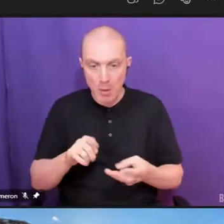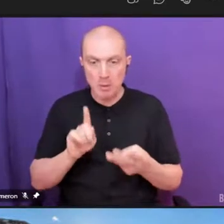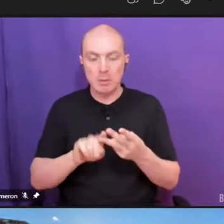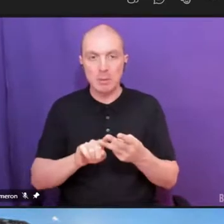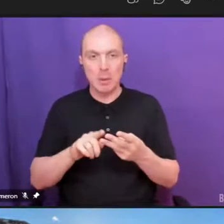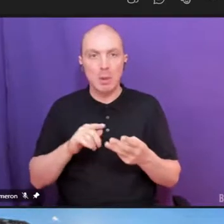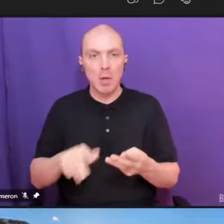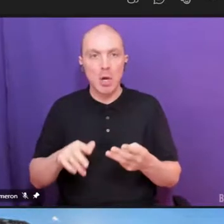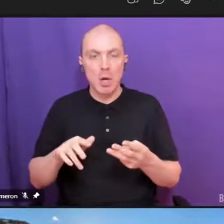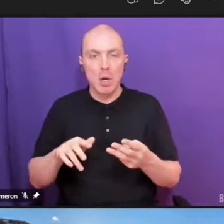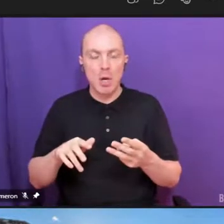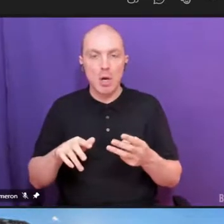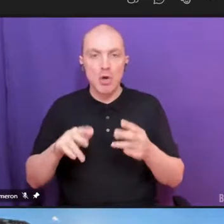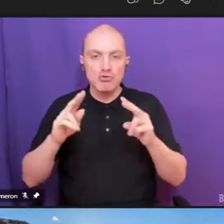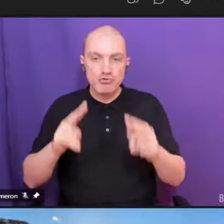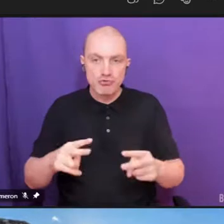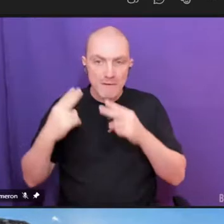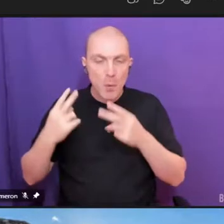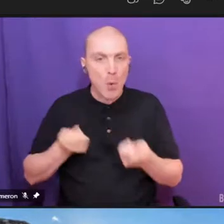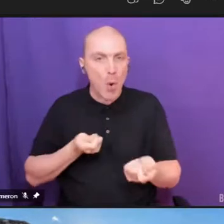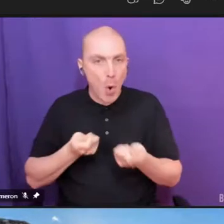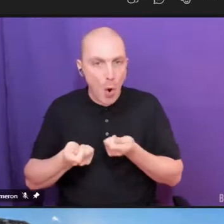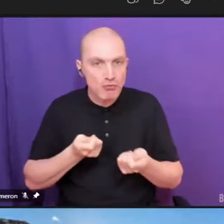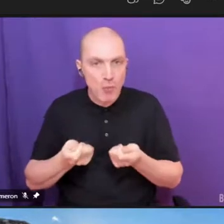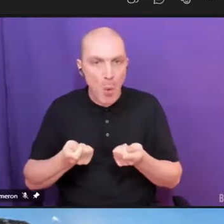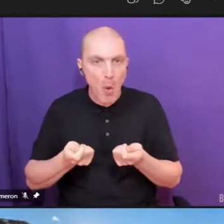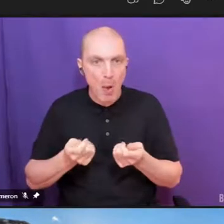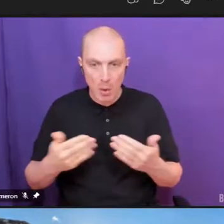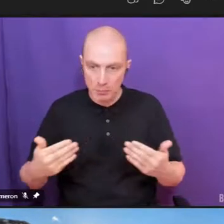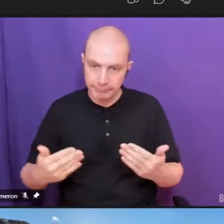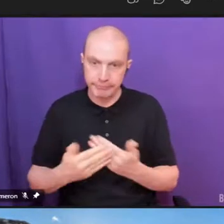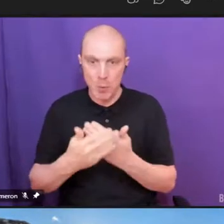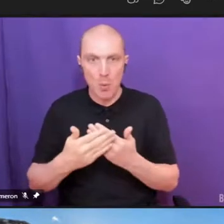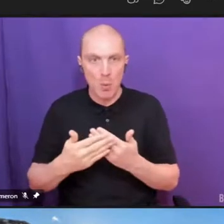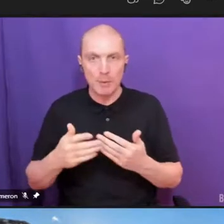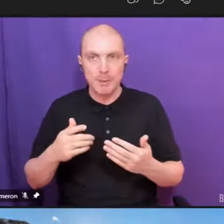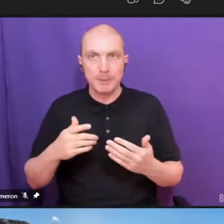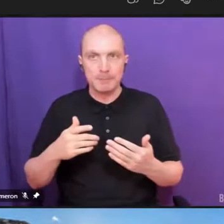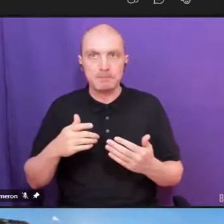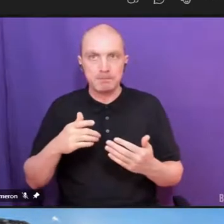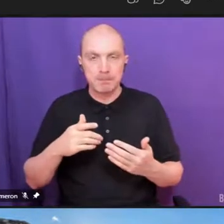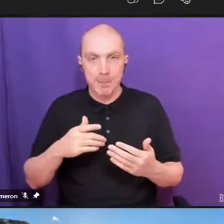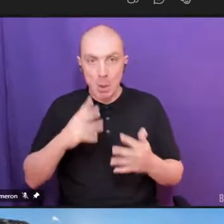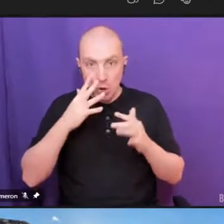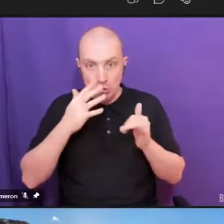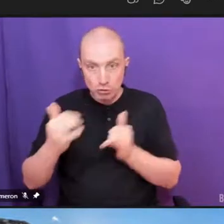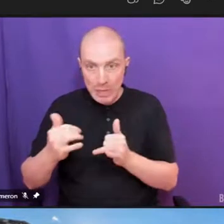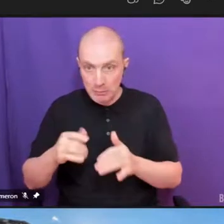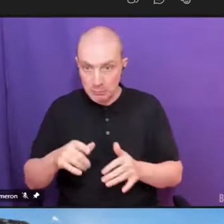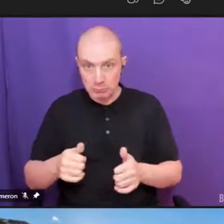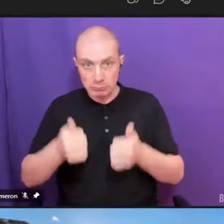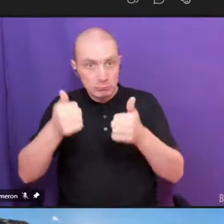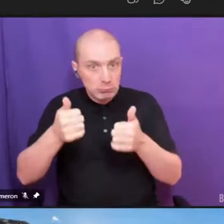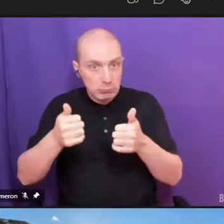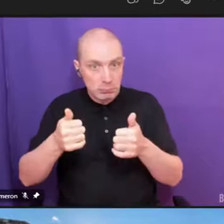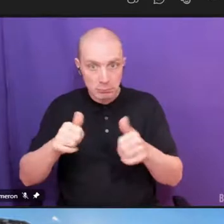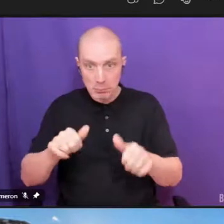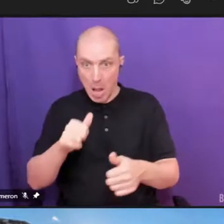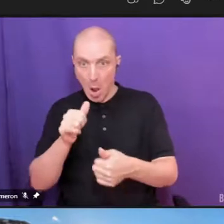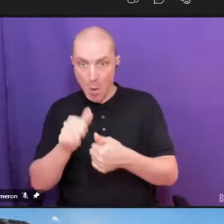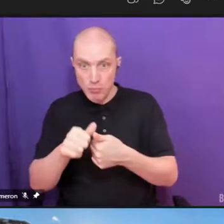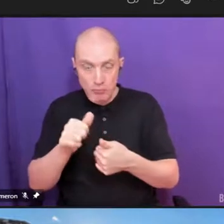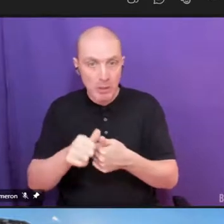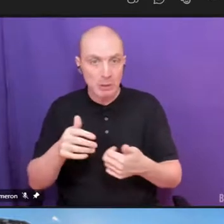place, testing those and assessing whether they're fit for purpose. So it's quite a significant piece of work as well that's planned in that area.